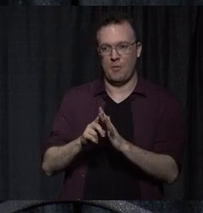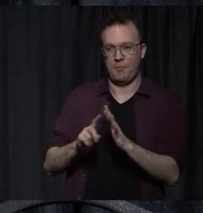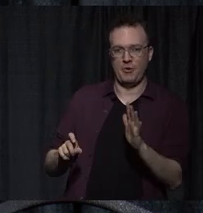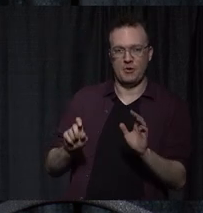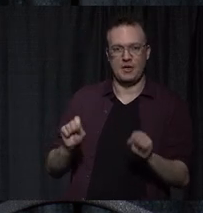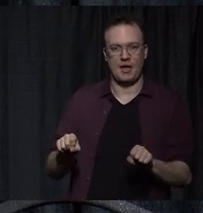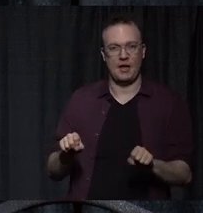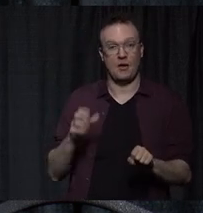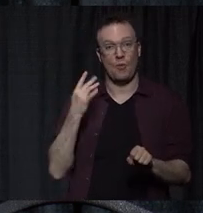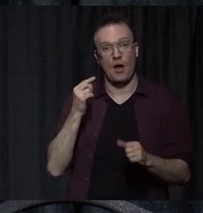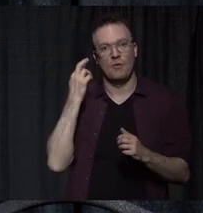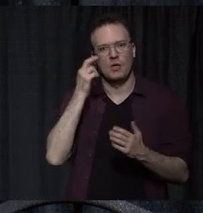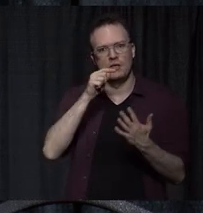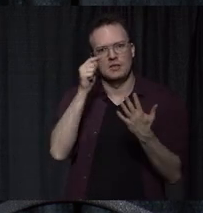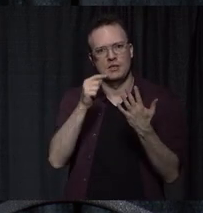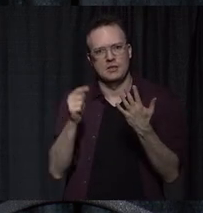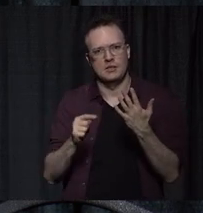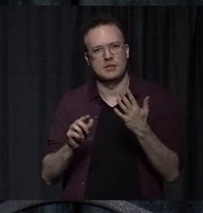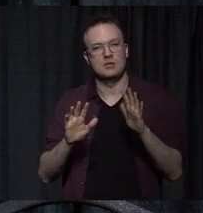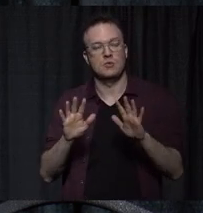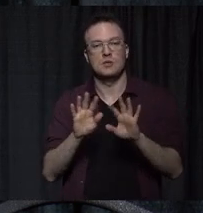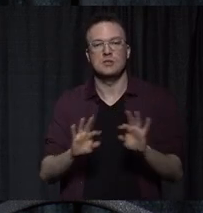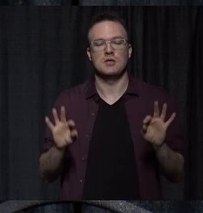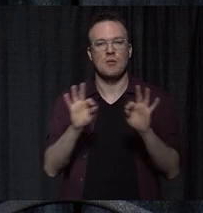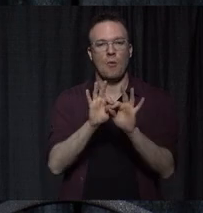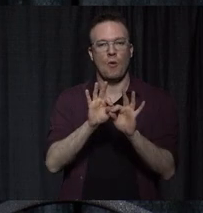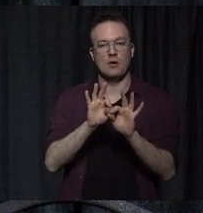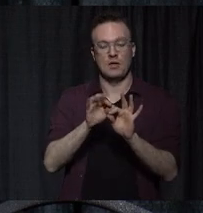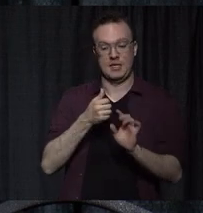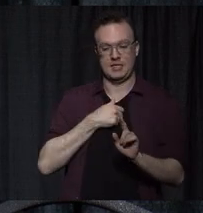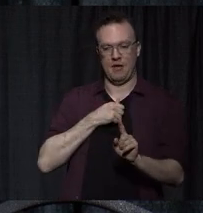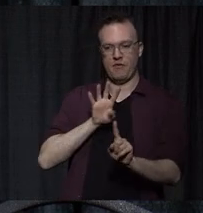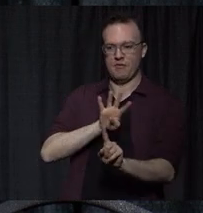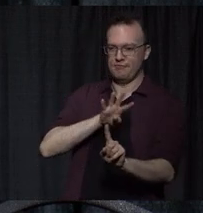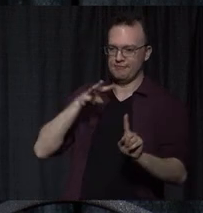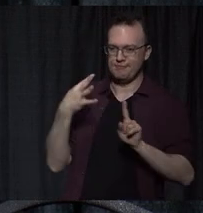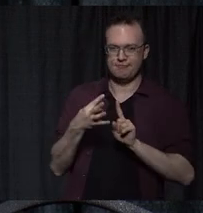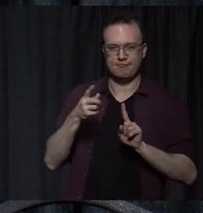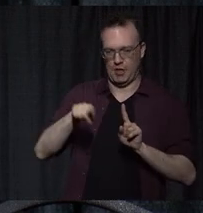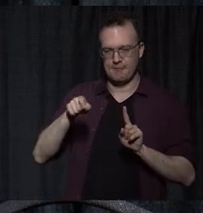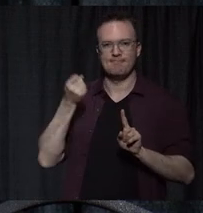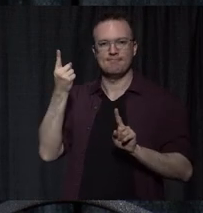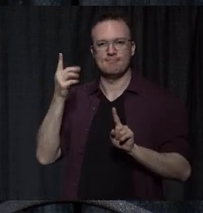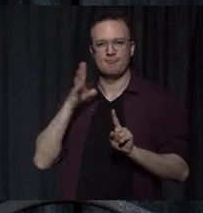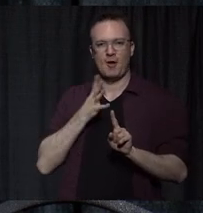for different reasons. So it's important to surround yourself with people who get it